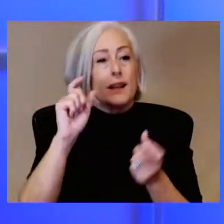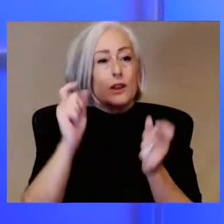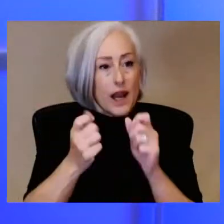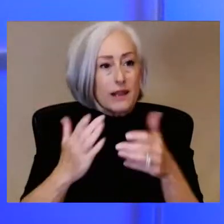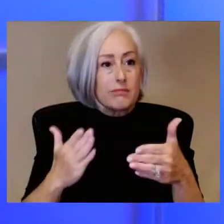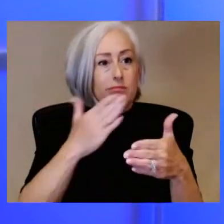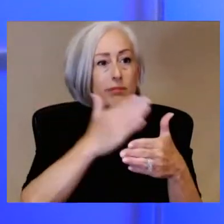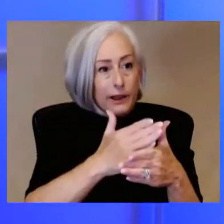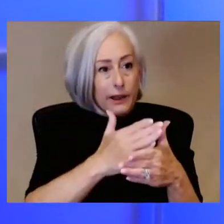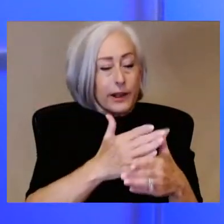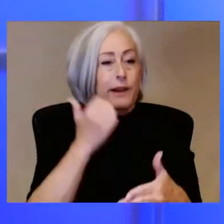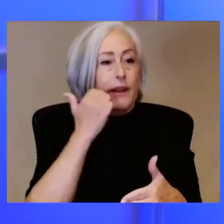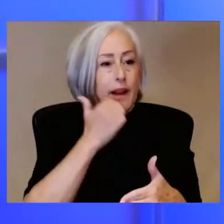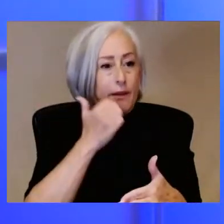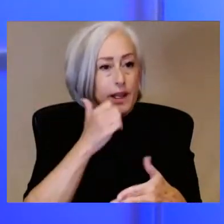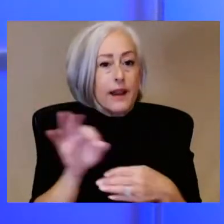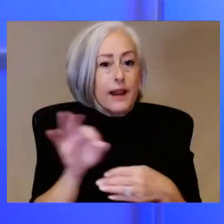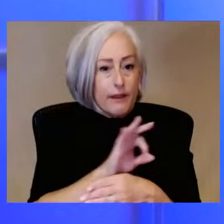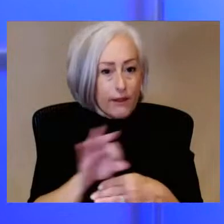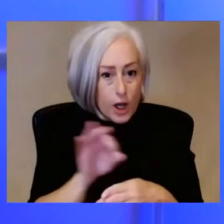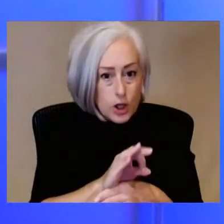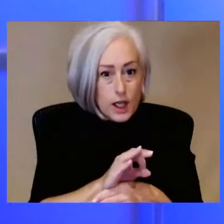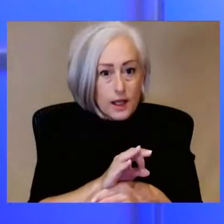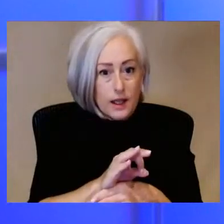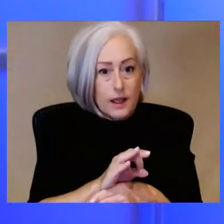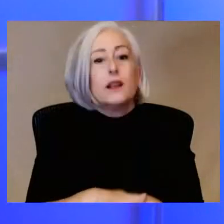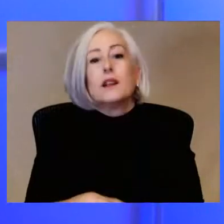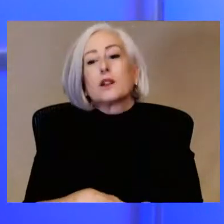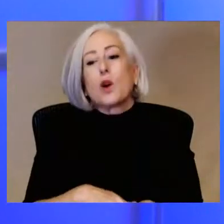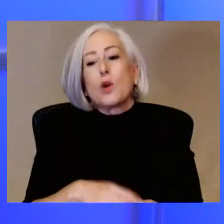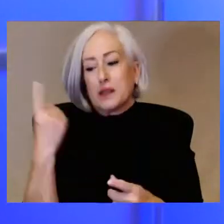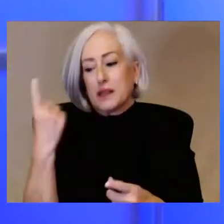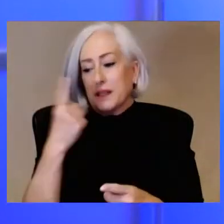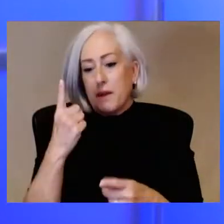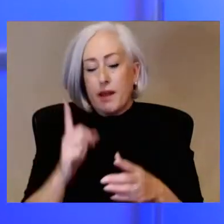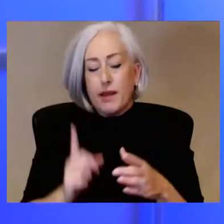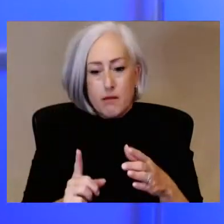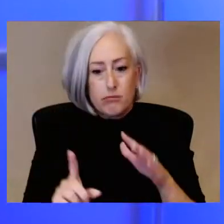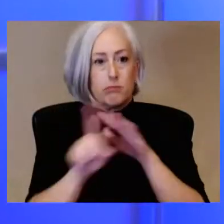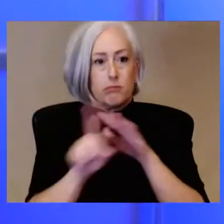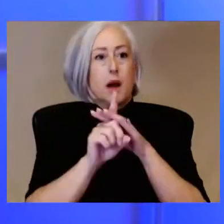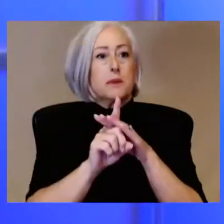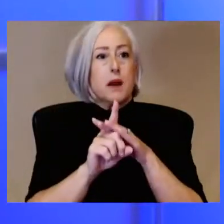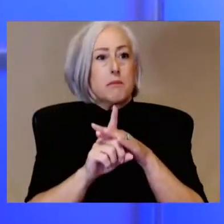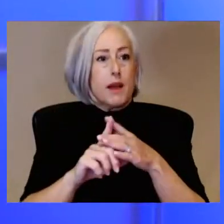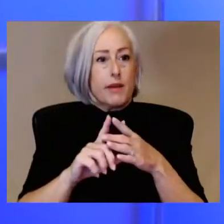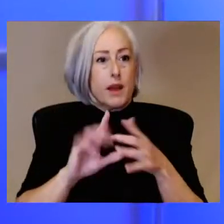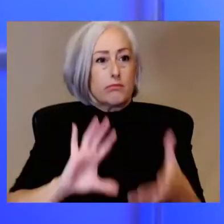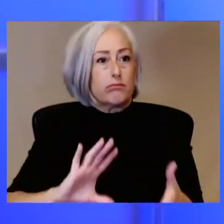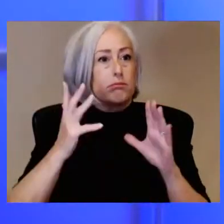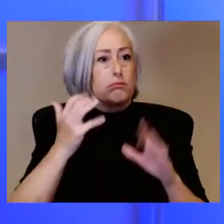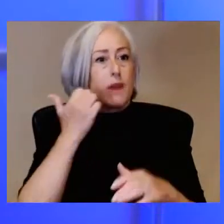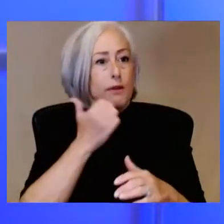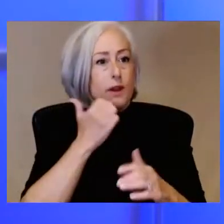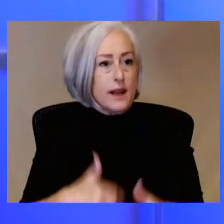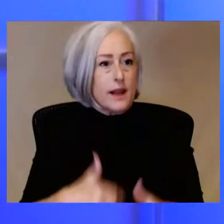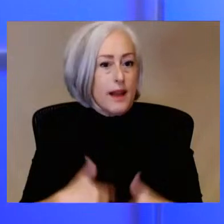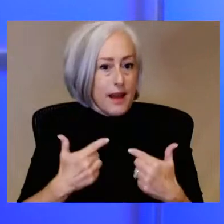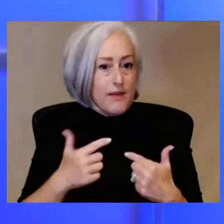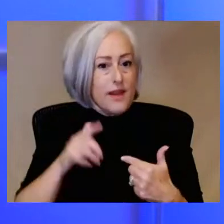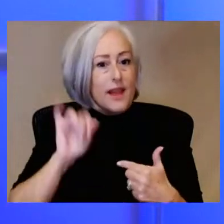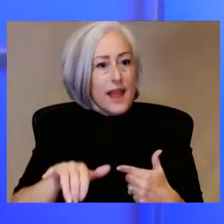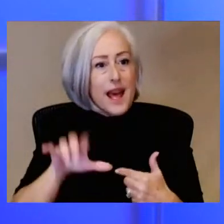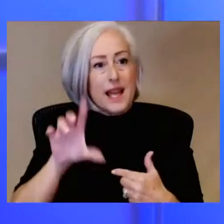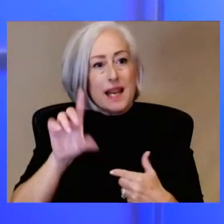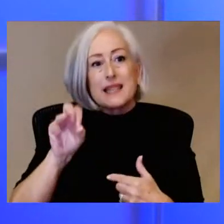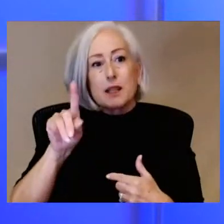changes, memory and thinking changes that get in the way of doing the things somebody has been able to do their whole life. That's dementia. It's a syndrome, and